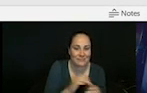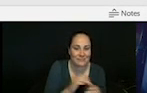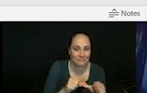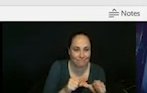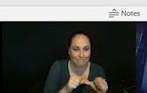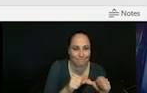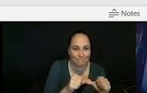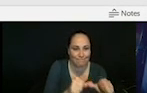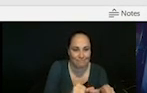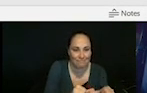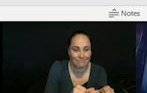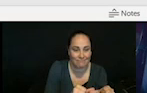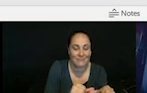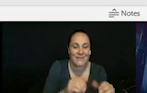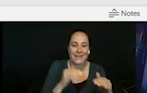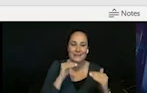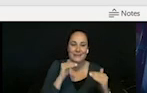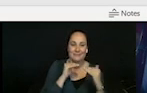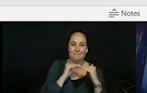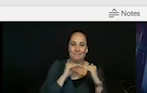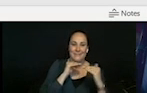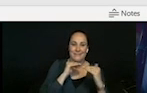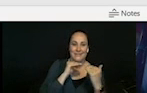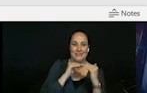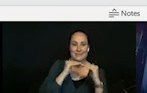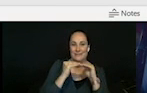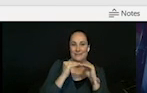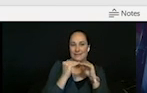constant.